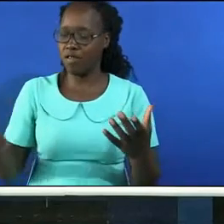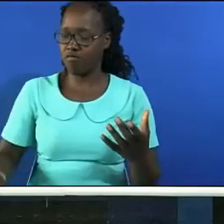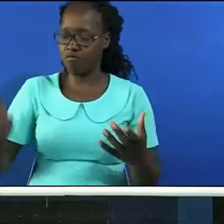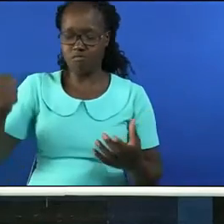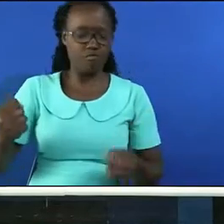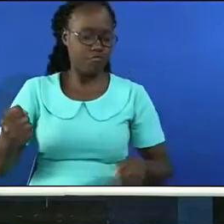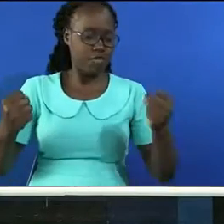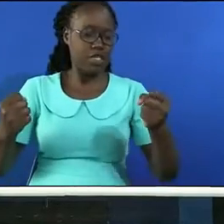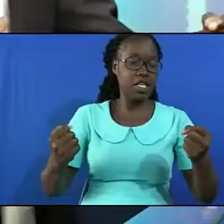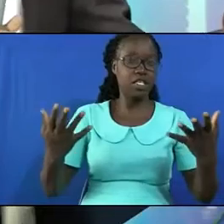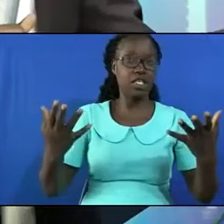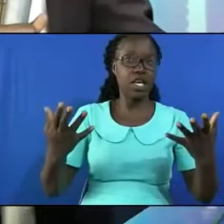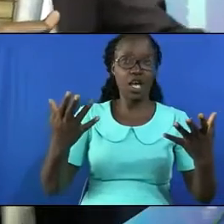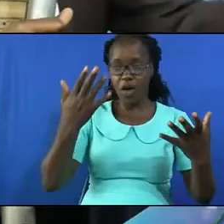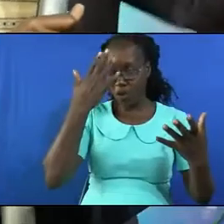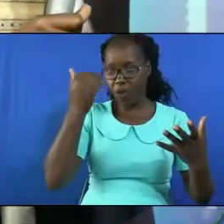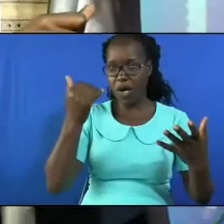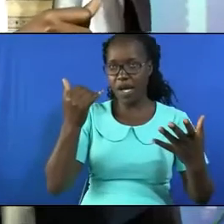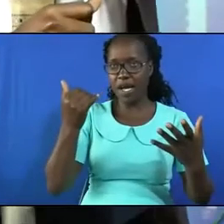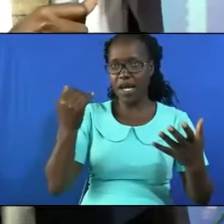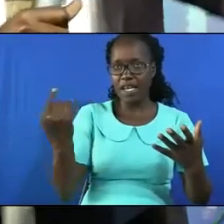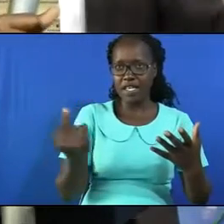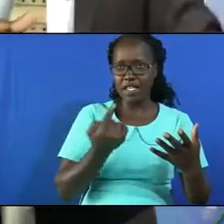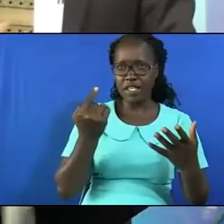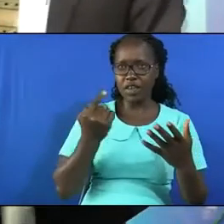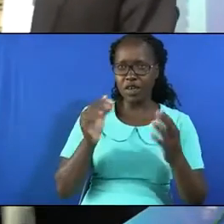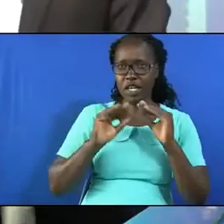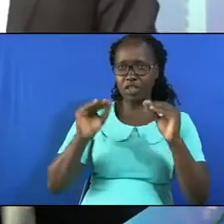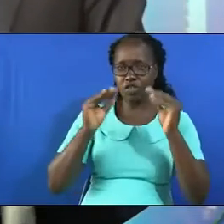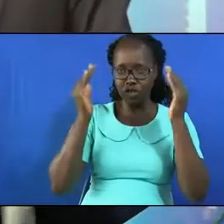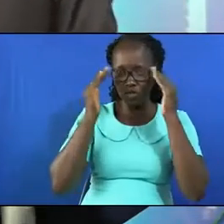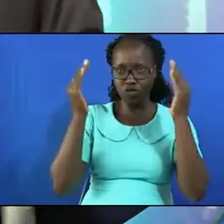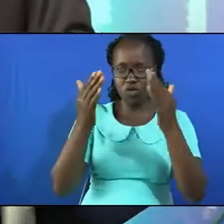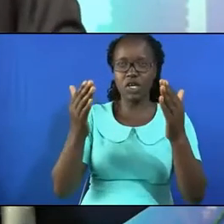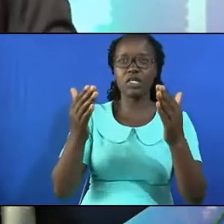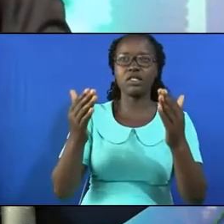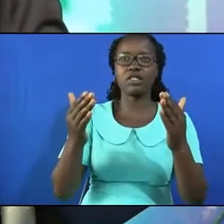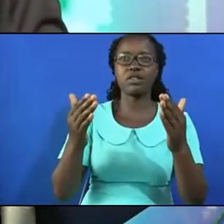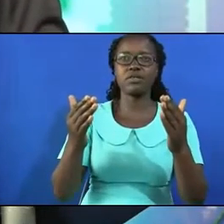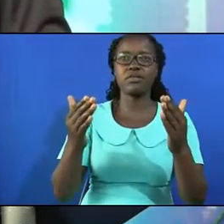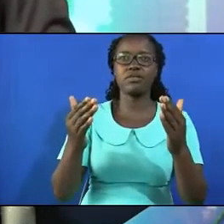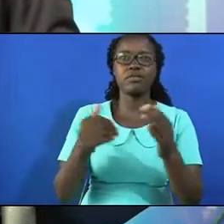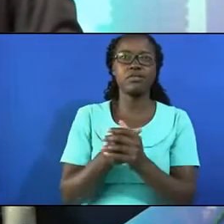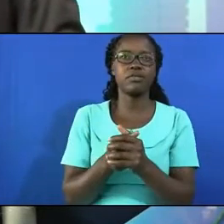Why? Because singlehood had taught him focus.